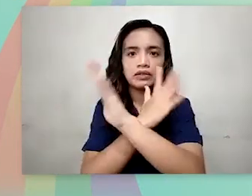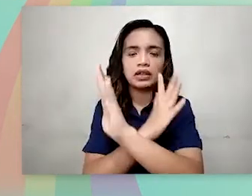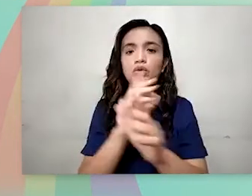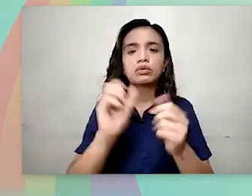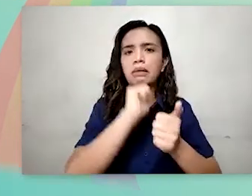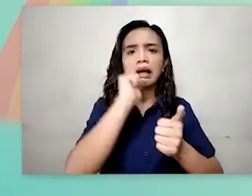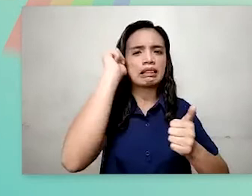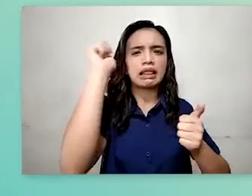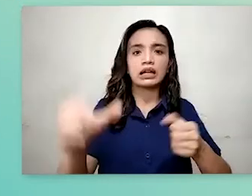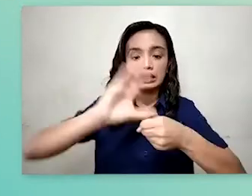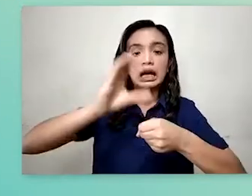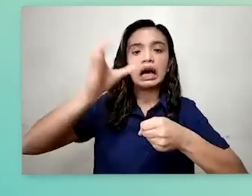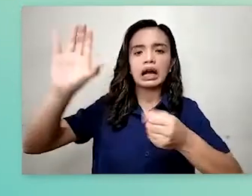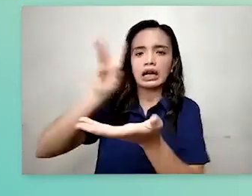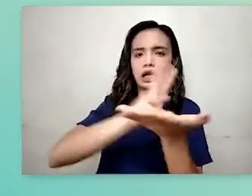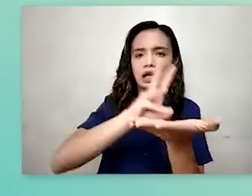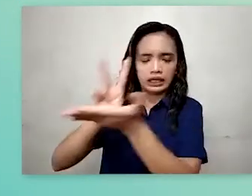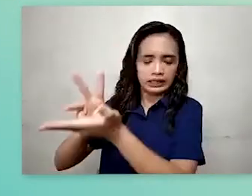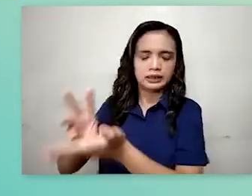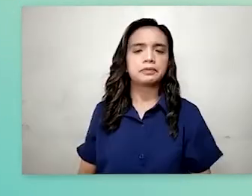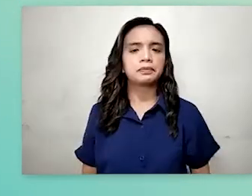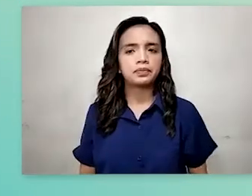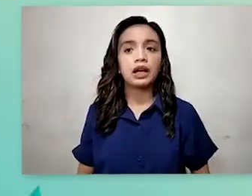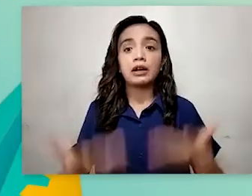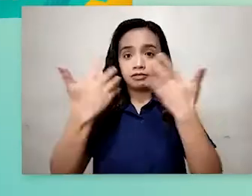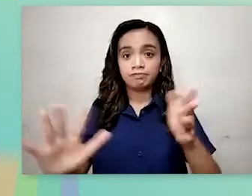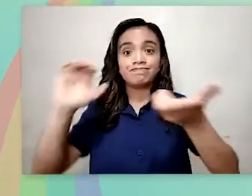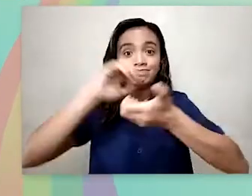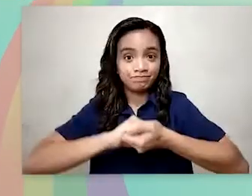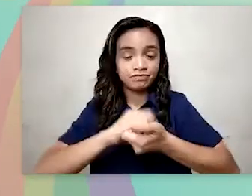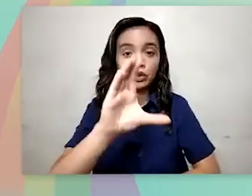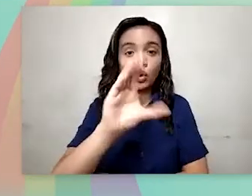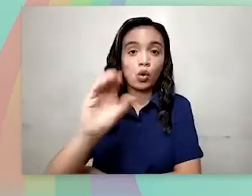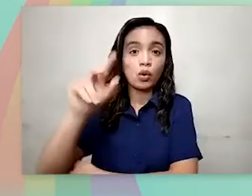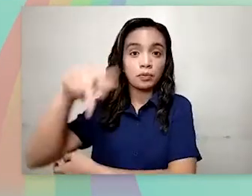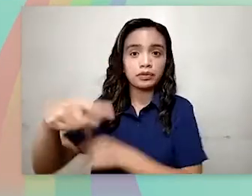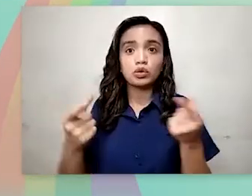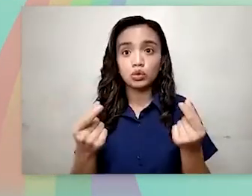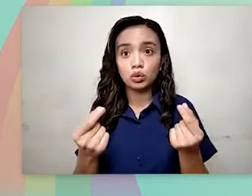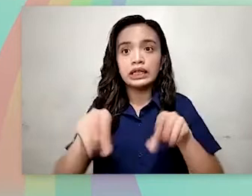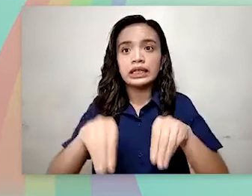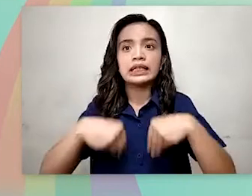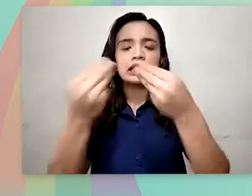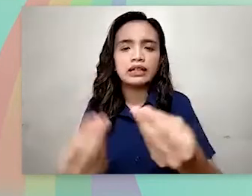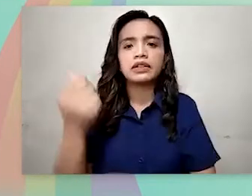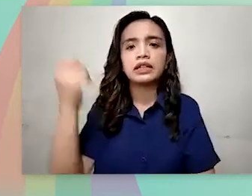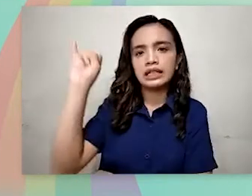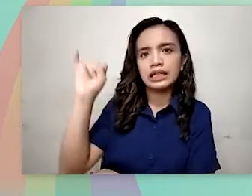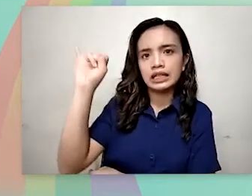Davao de Oro, and Davao del Norte. So talagang far-flung siya, Caraga area. We also partnered with the cooperative to